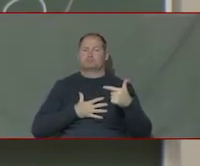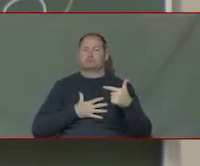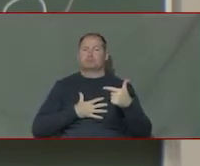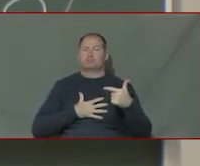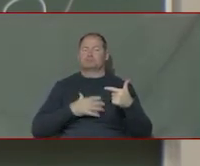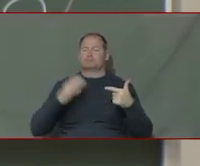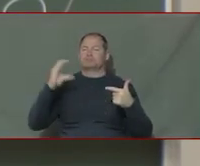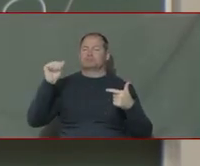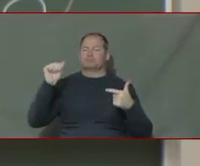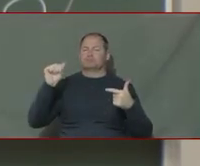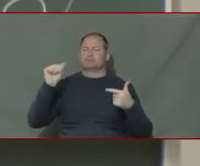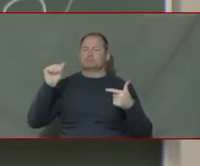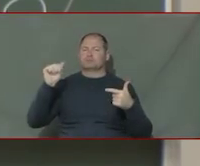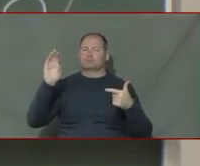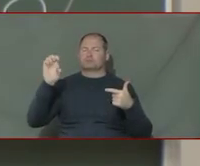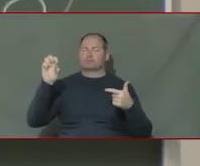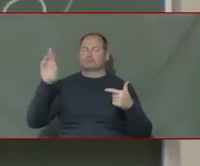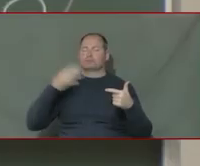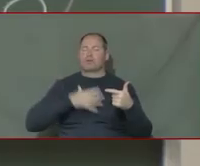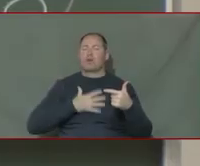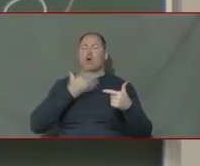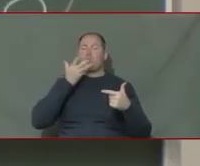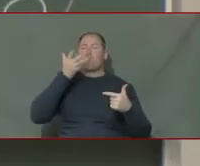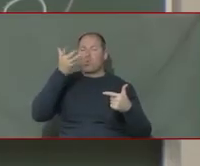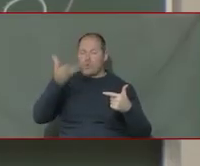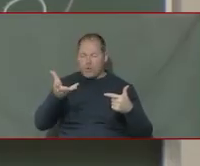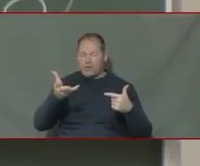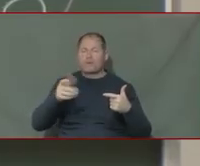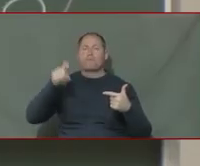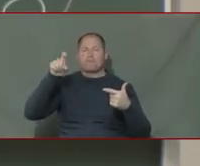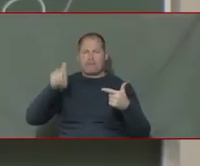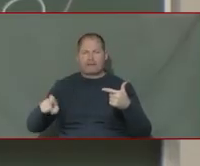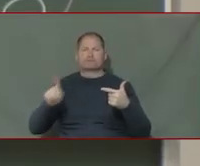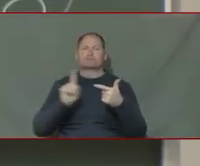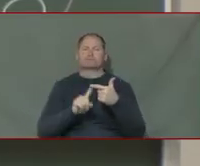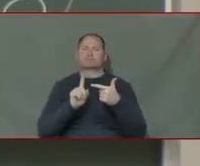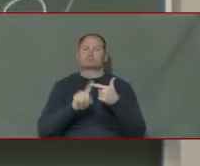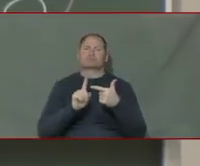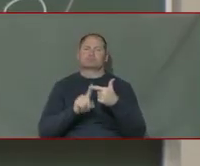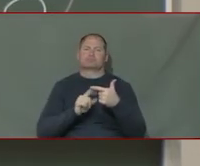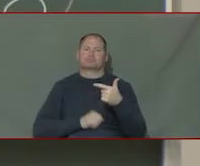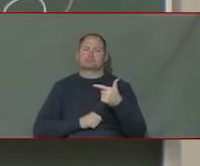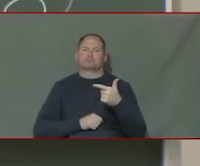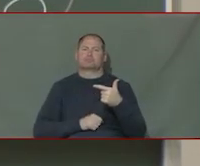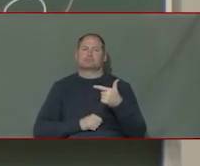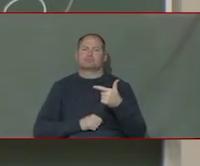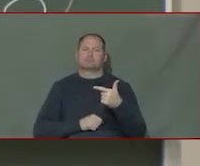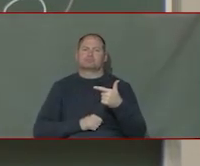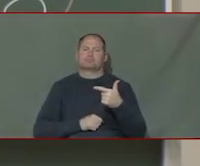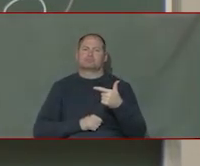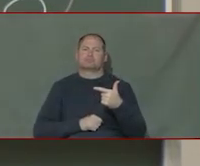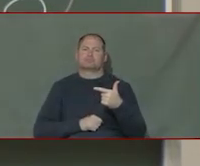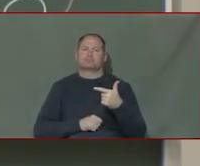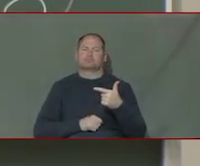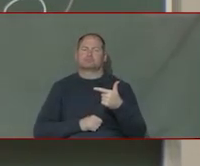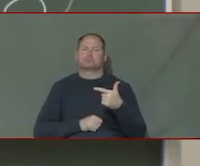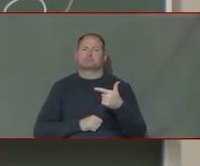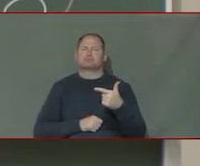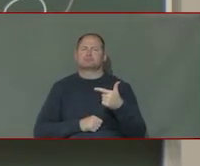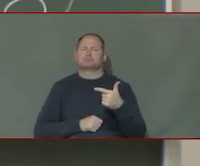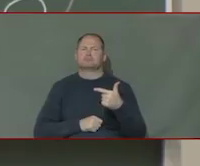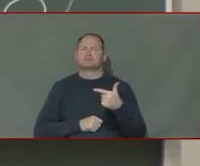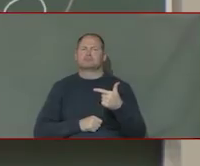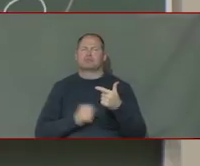poisonous. You must breathe it out all the time. Carbon dioxide concentration. People, what do I mean by the word concentration?